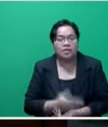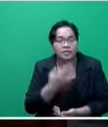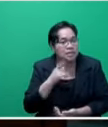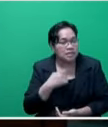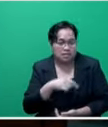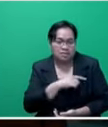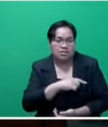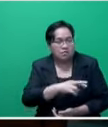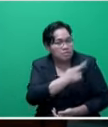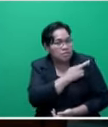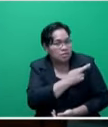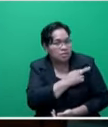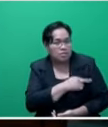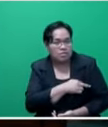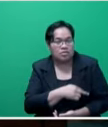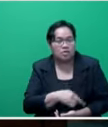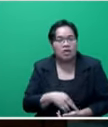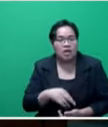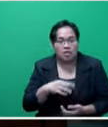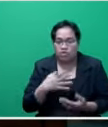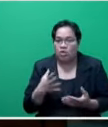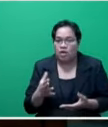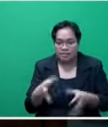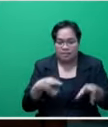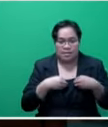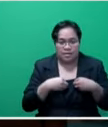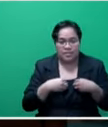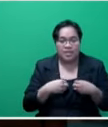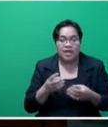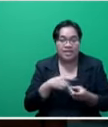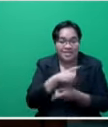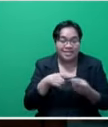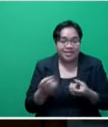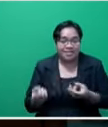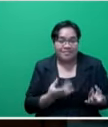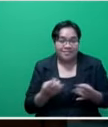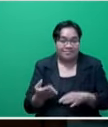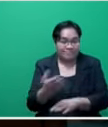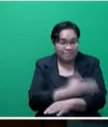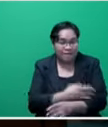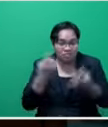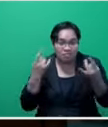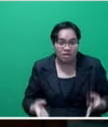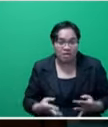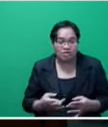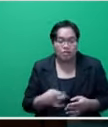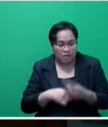responsible and embrace disaster preparedness and readiness to be role models for the people that we